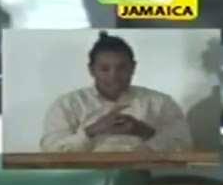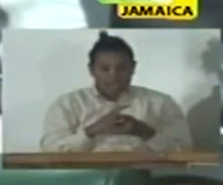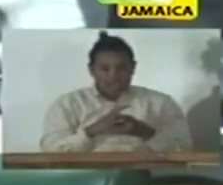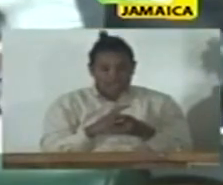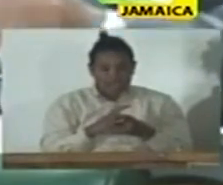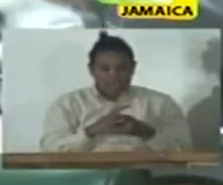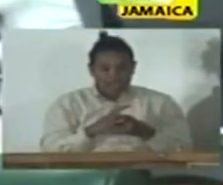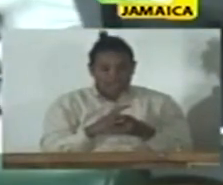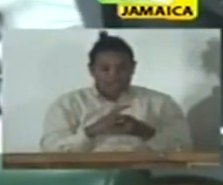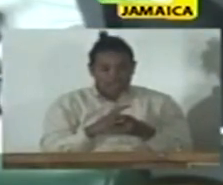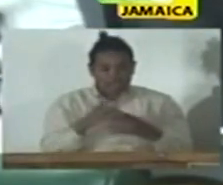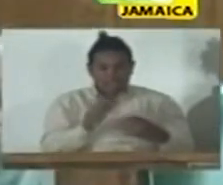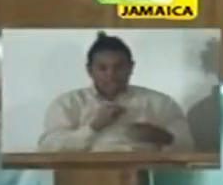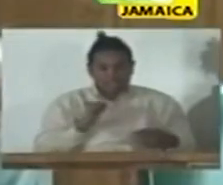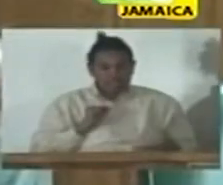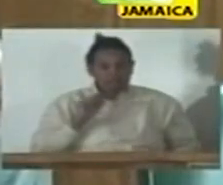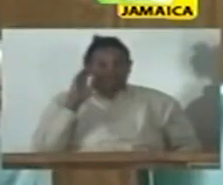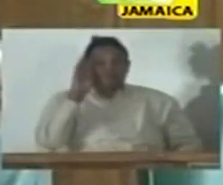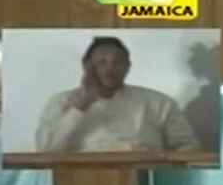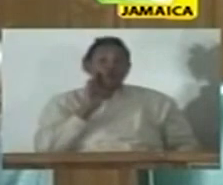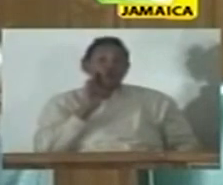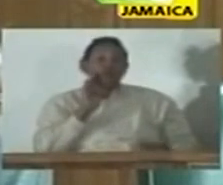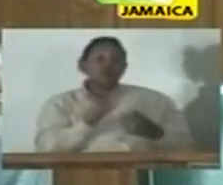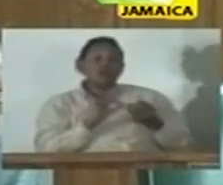made between the payment,